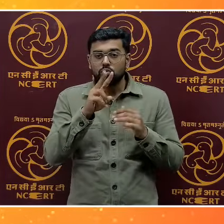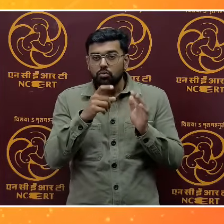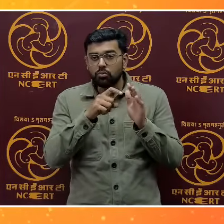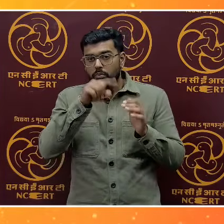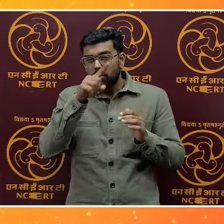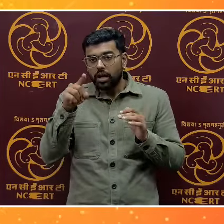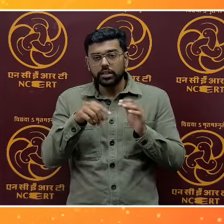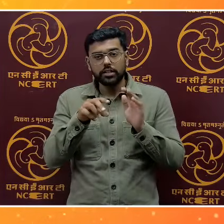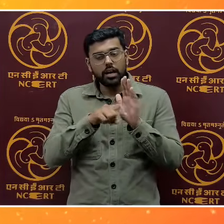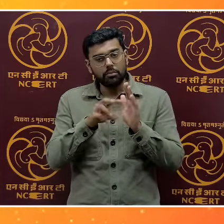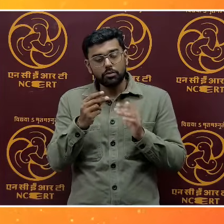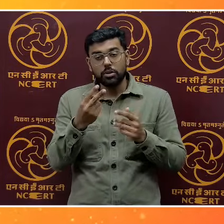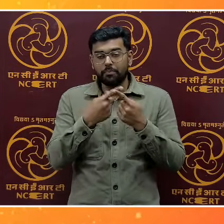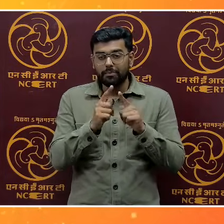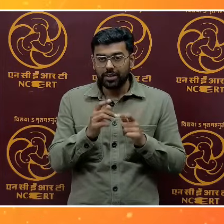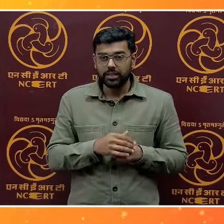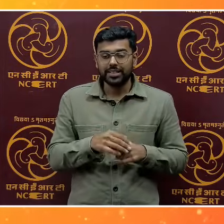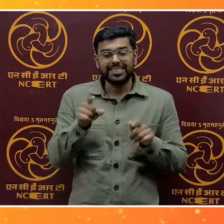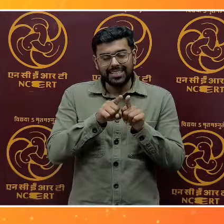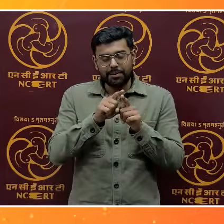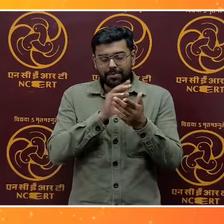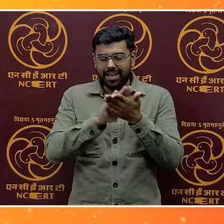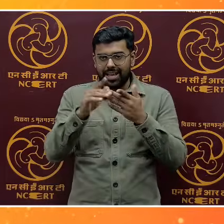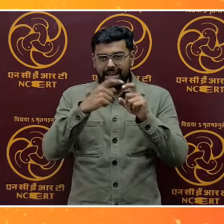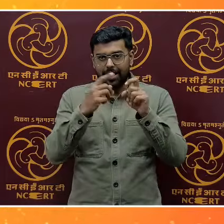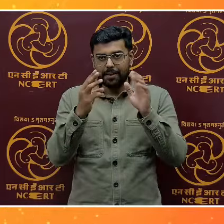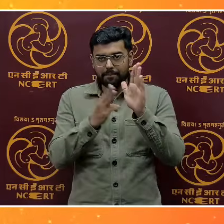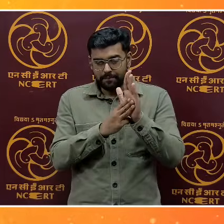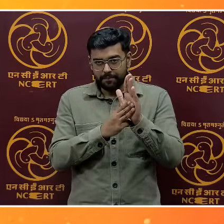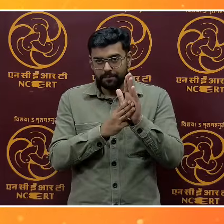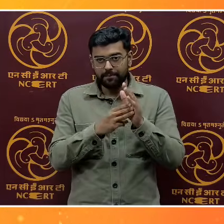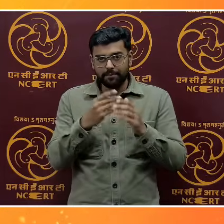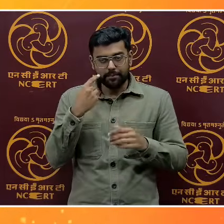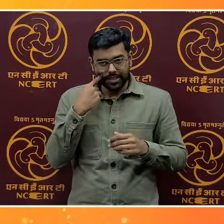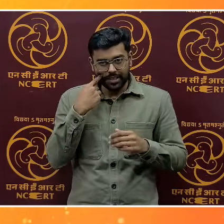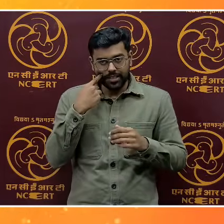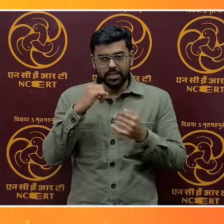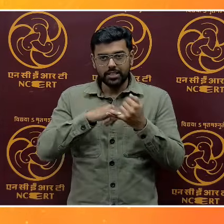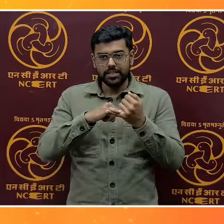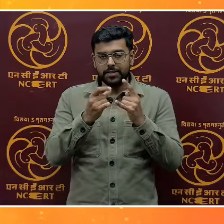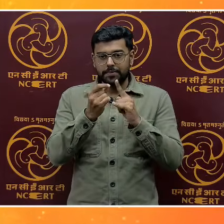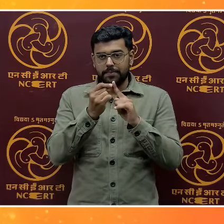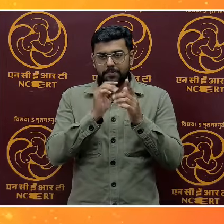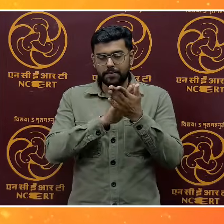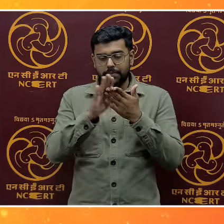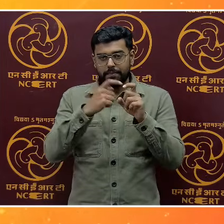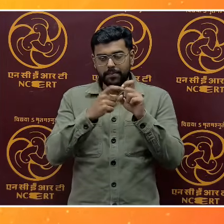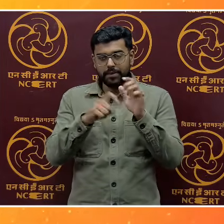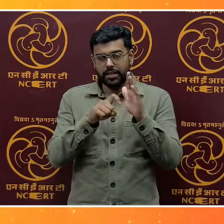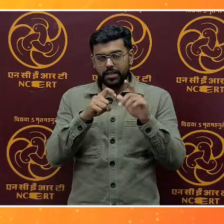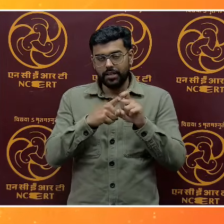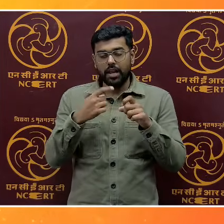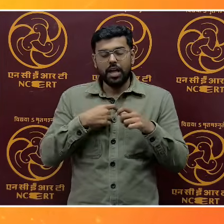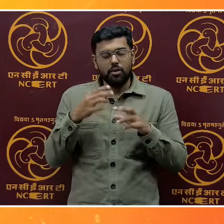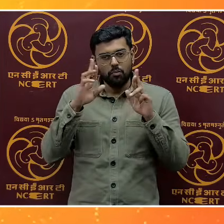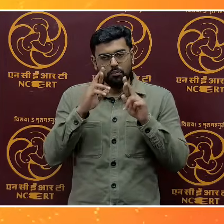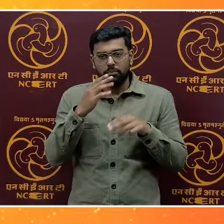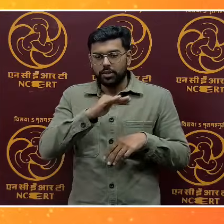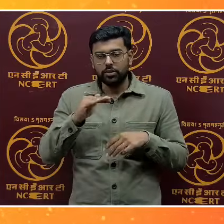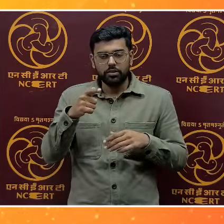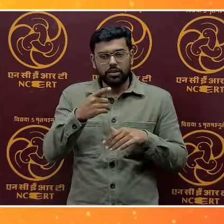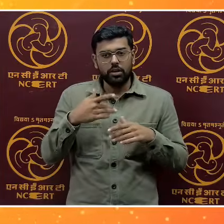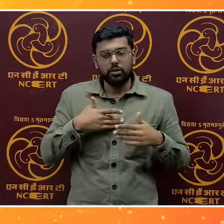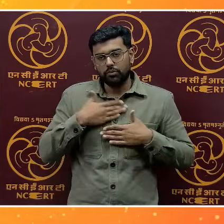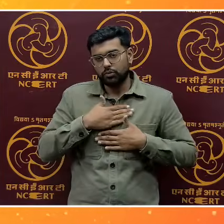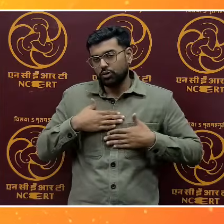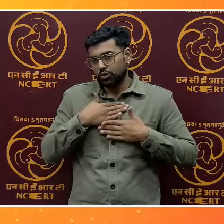So, and you do it for hemisphere also, children. Okay. And I hope you will enjoy this activity. It is very simple. You can do it